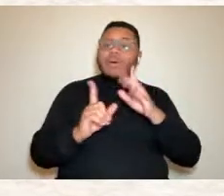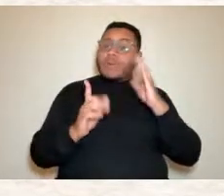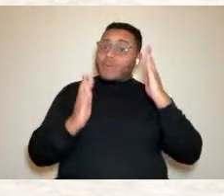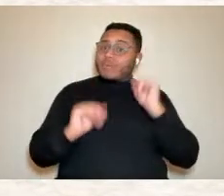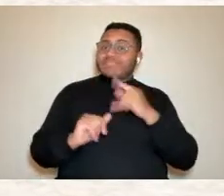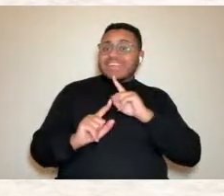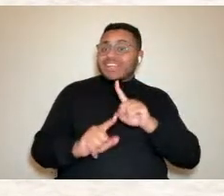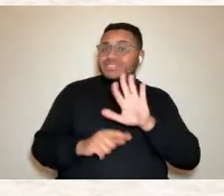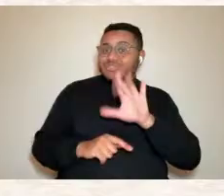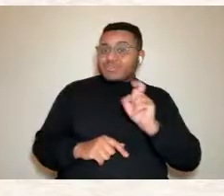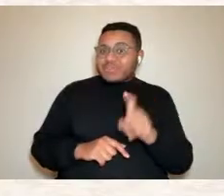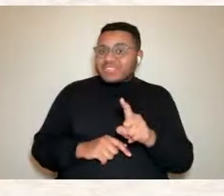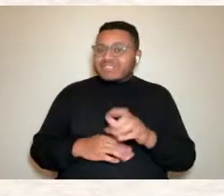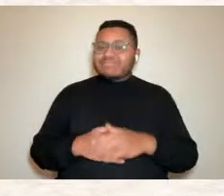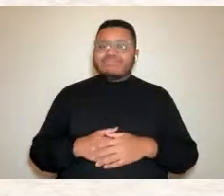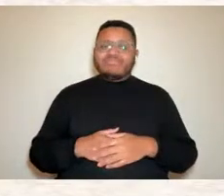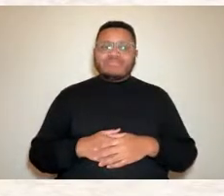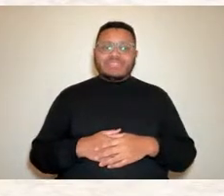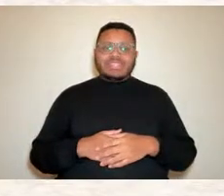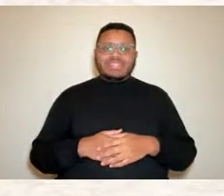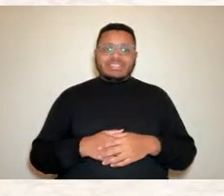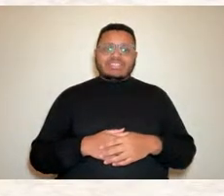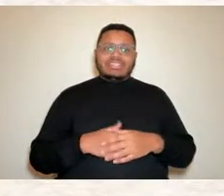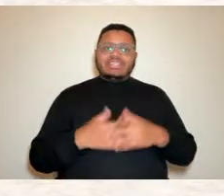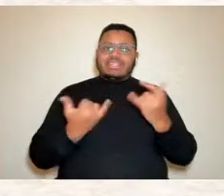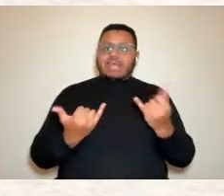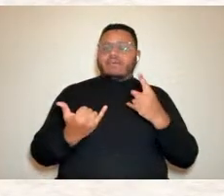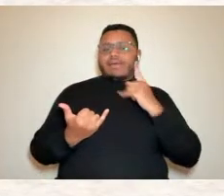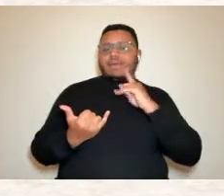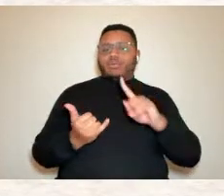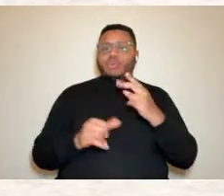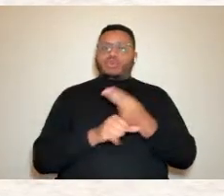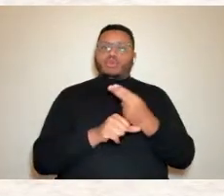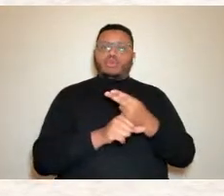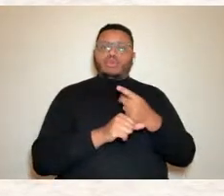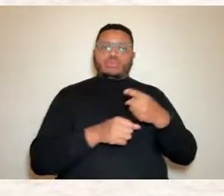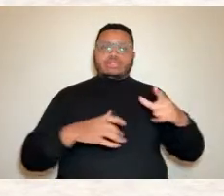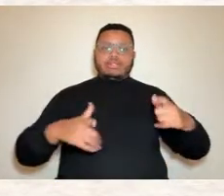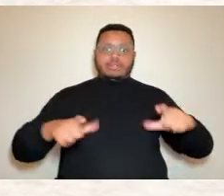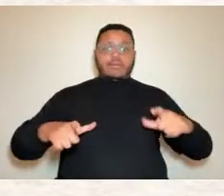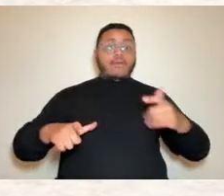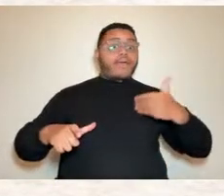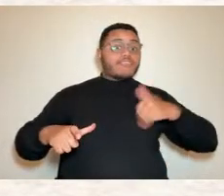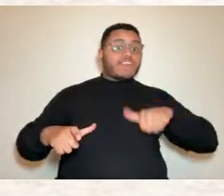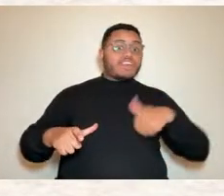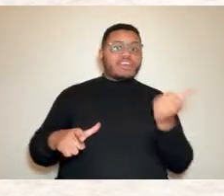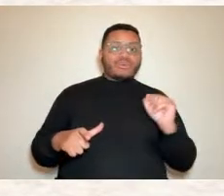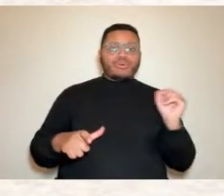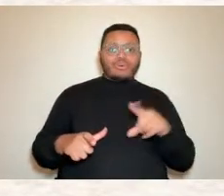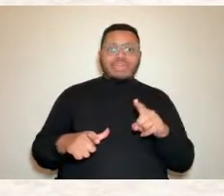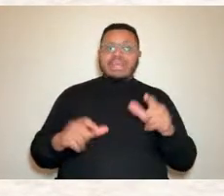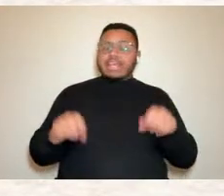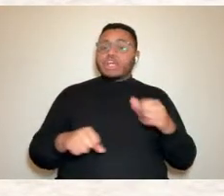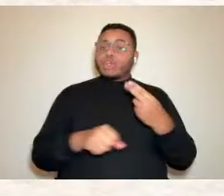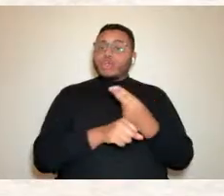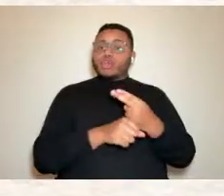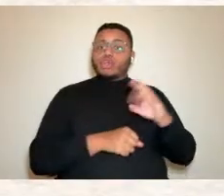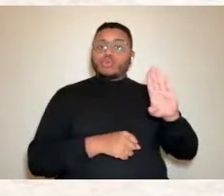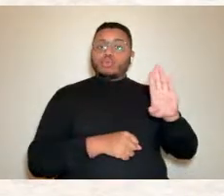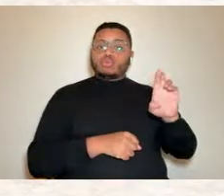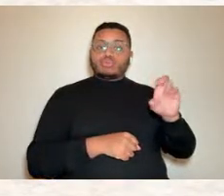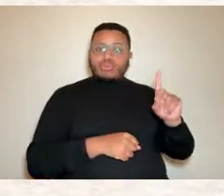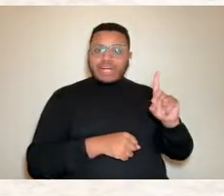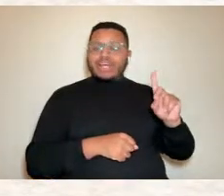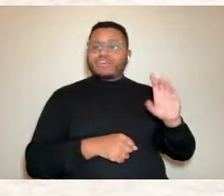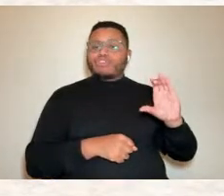All right, so now I'm gonna take a tortilla and oh, I have another question. Can you use breadcrumbs? Absolutely,